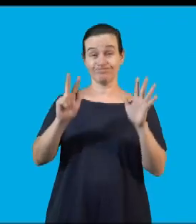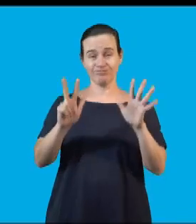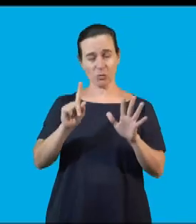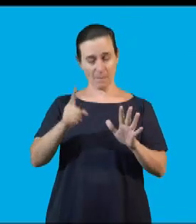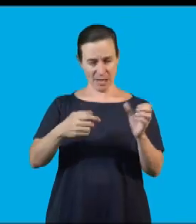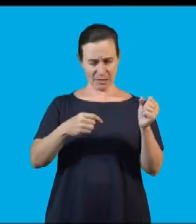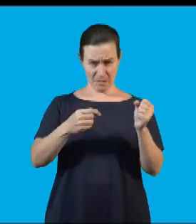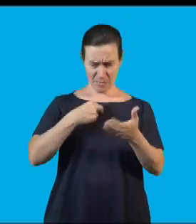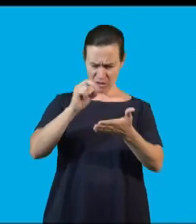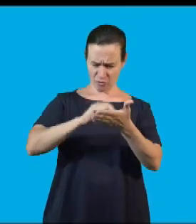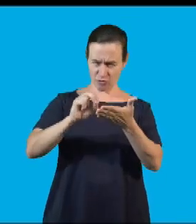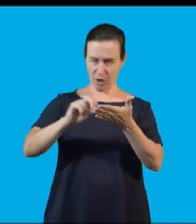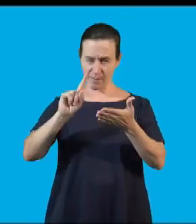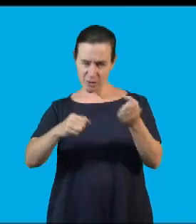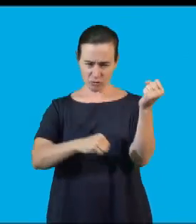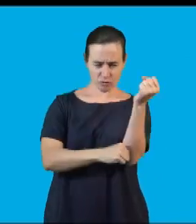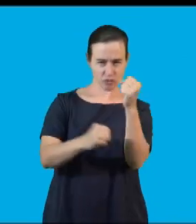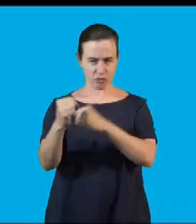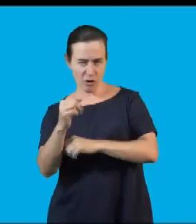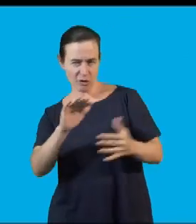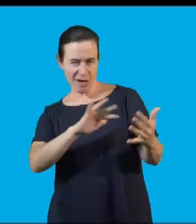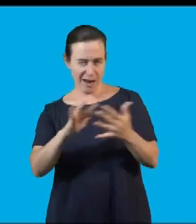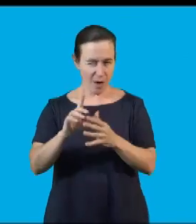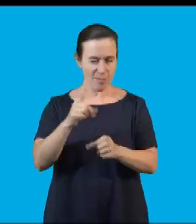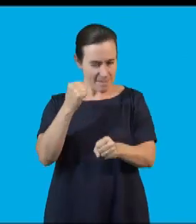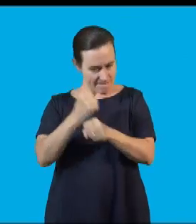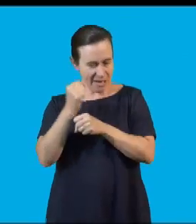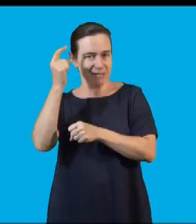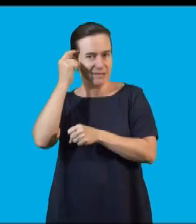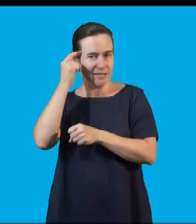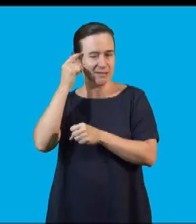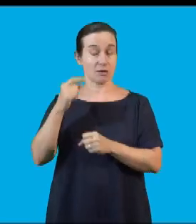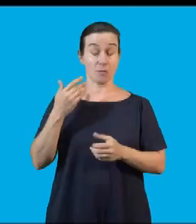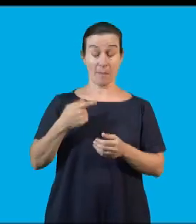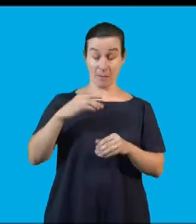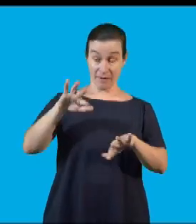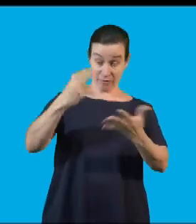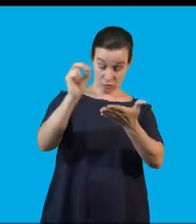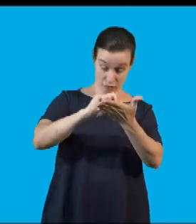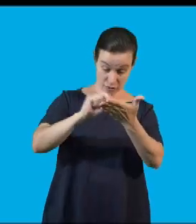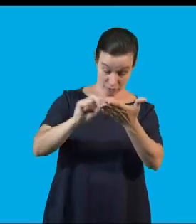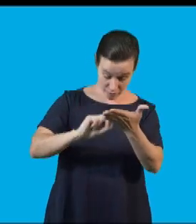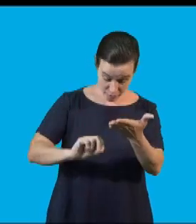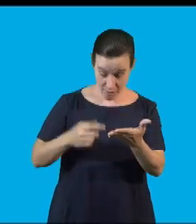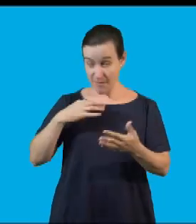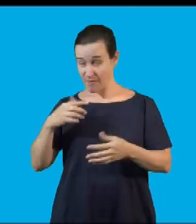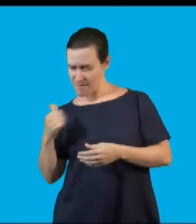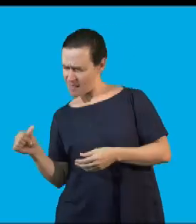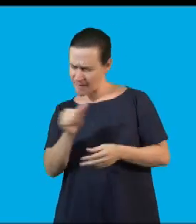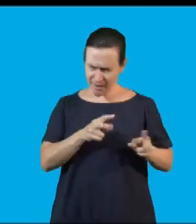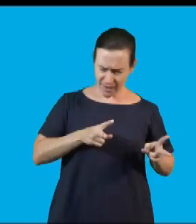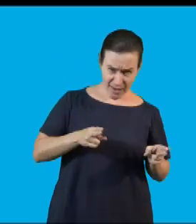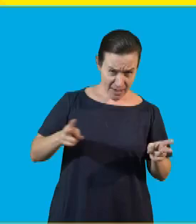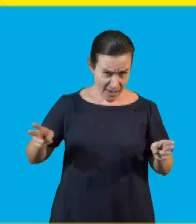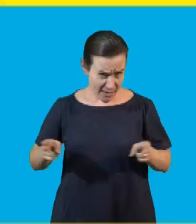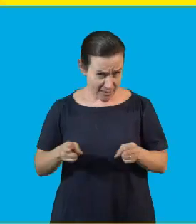Structure your writing logically. Make sure that it makes sense. This will happen in the editing or in the revising phase of